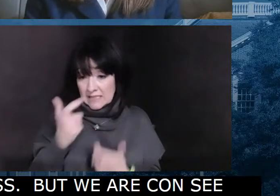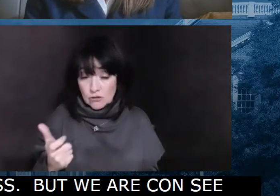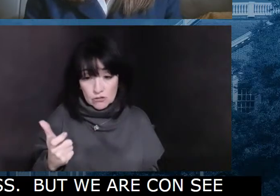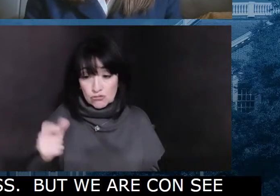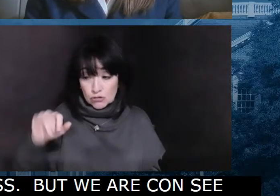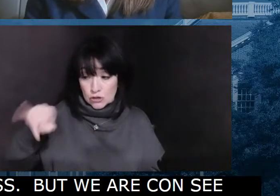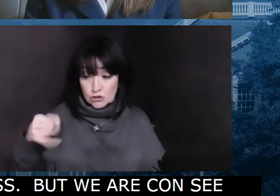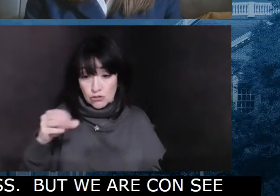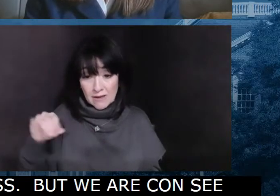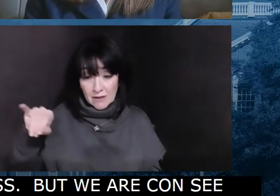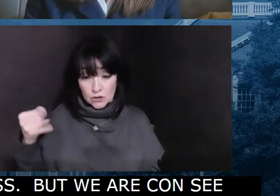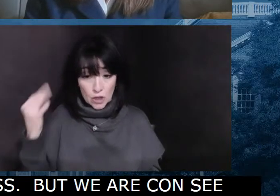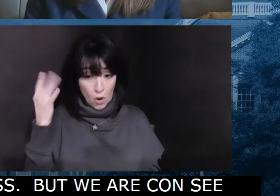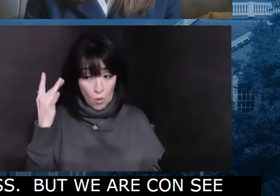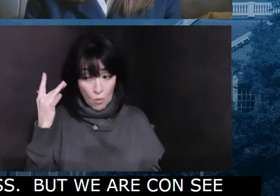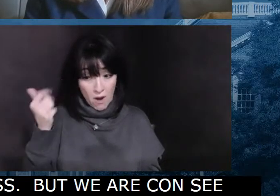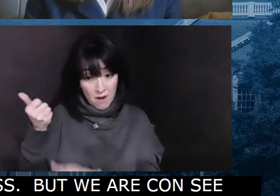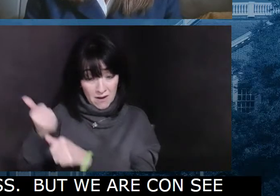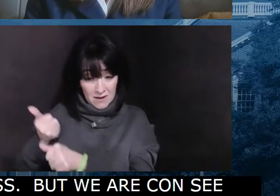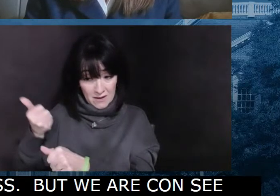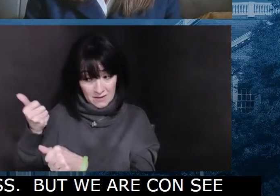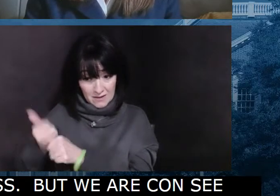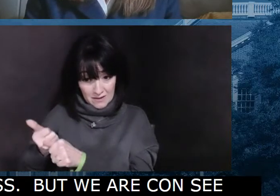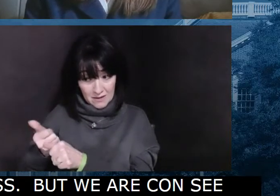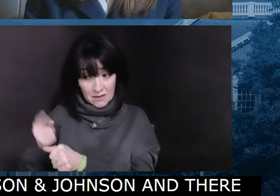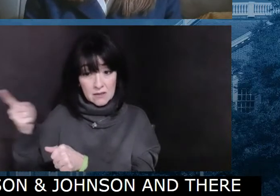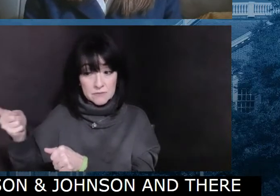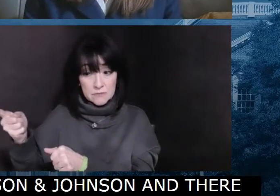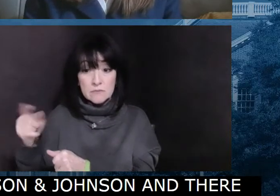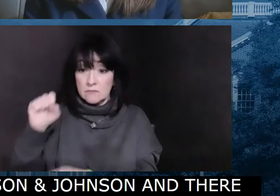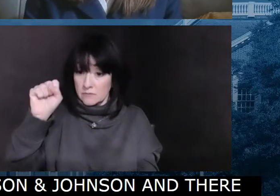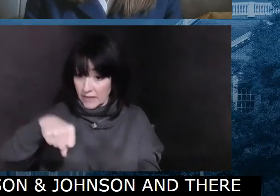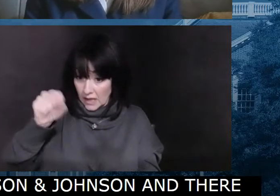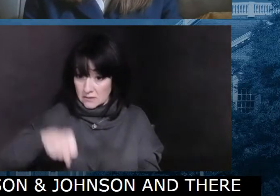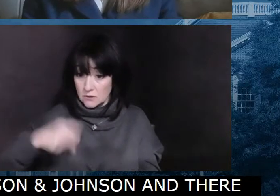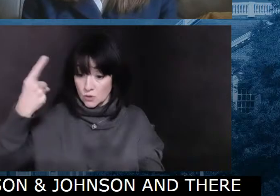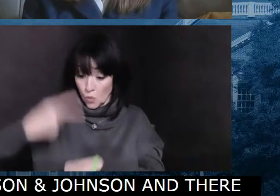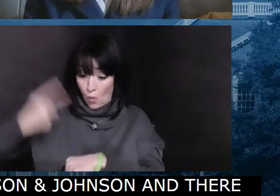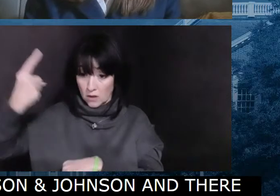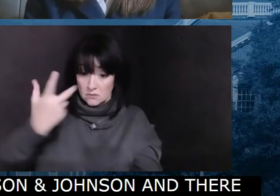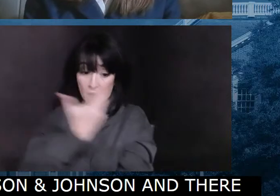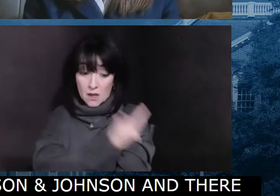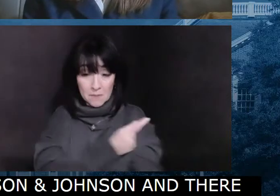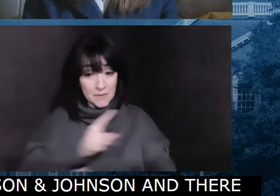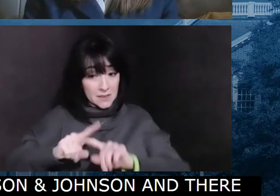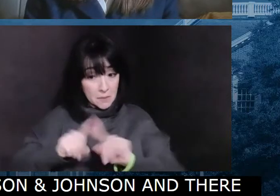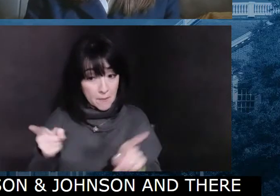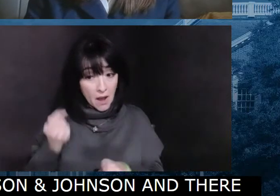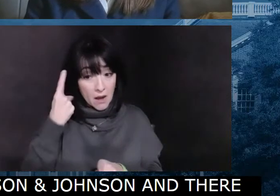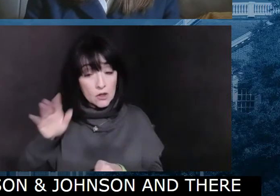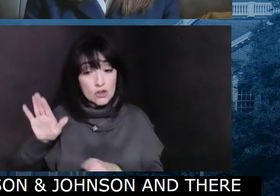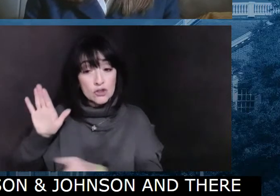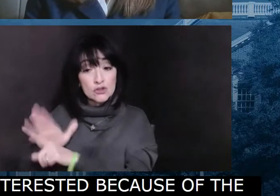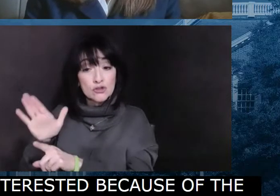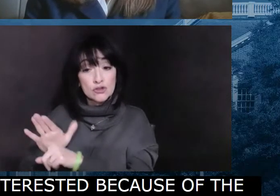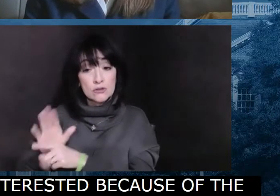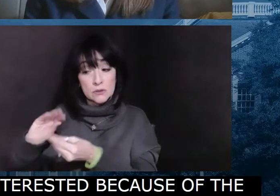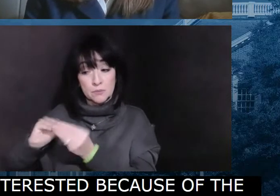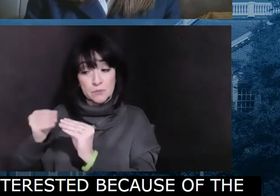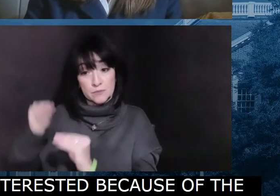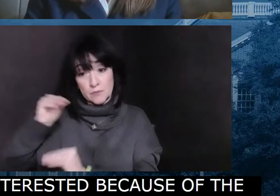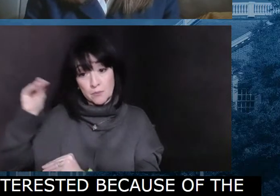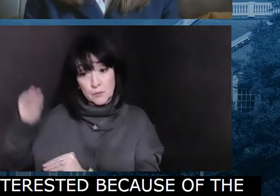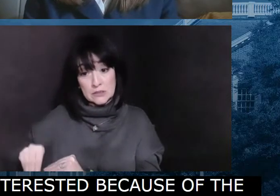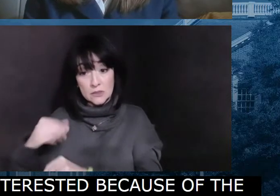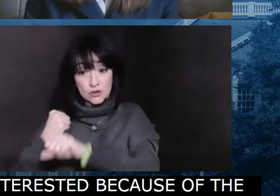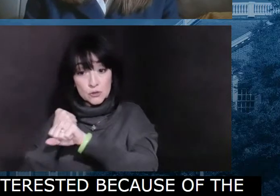of the lower efficacy number. And so our thinking, which we really want our ethics committee to grapple